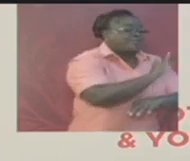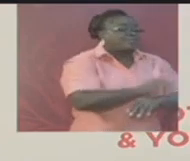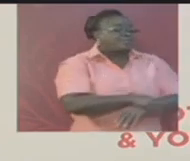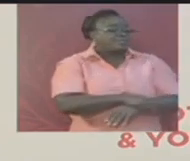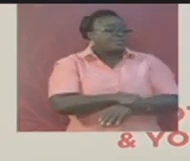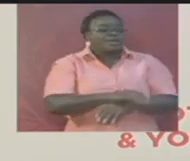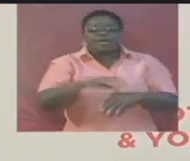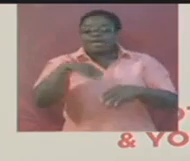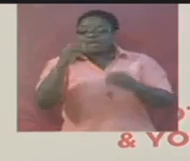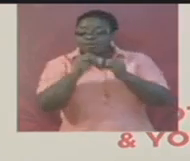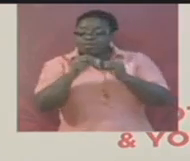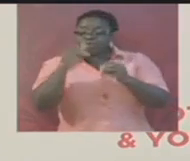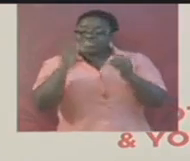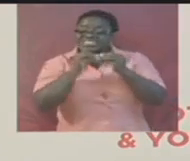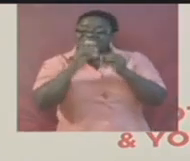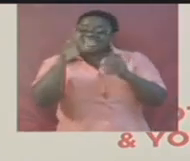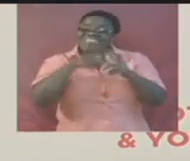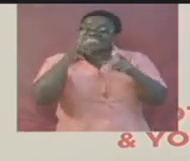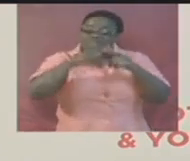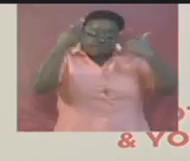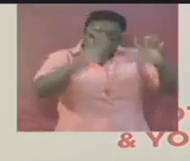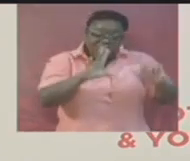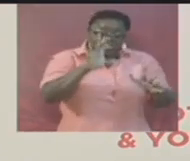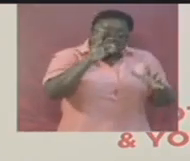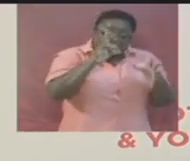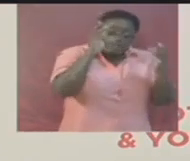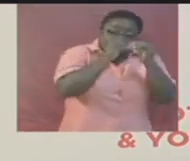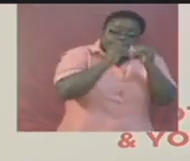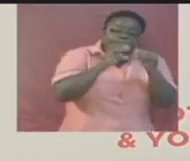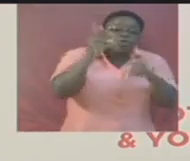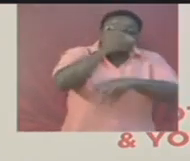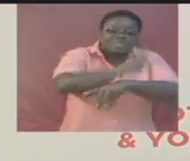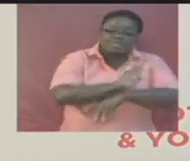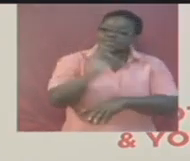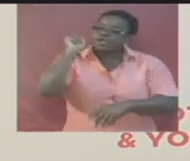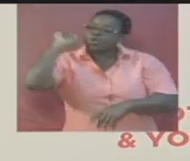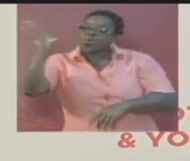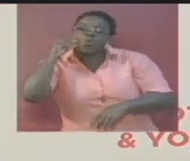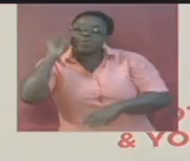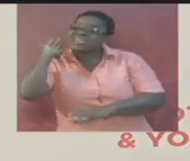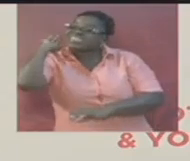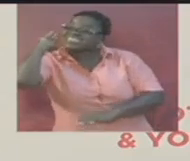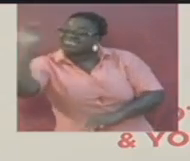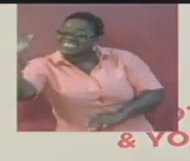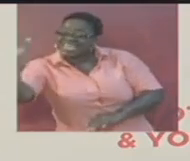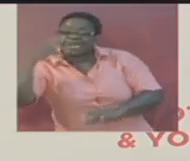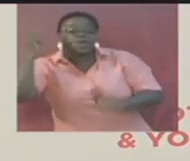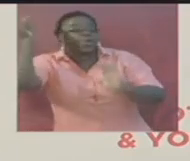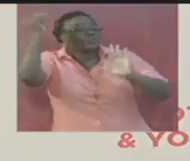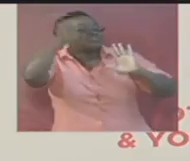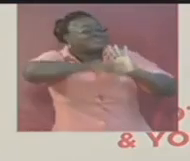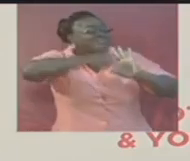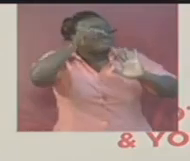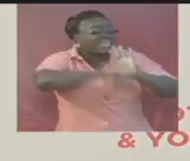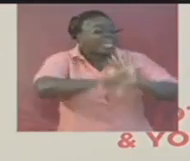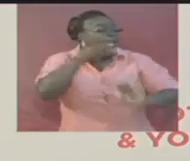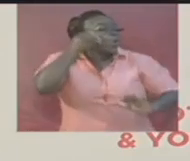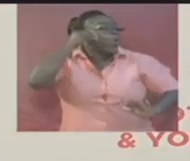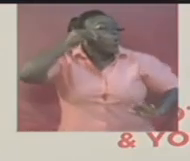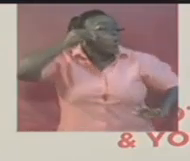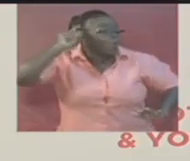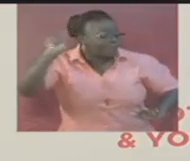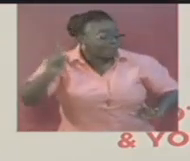for the remaining 7 days for those that do 7 days. With regards to the repatriation lists, those come to the Ministry of Health through National